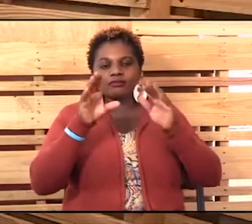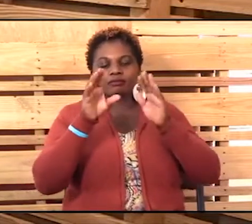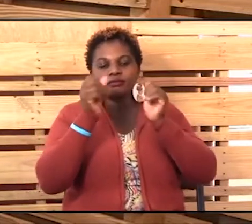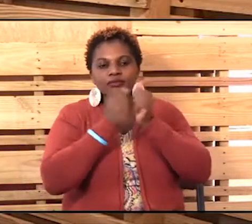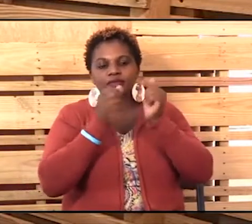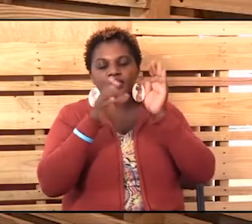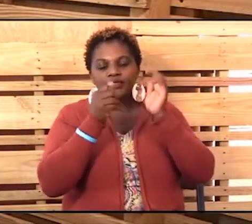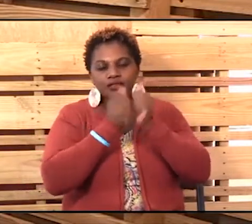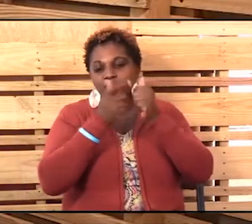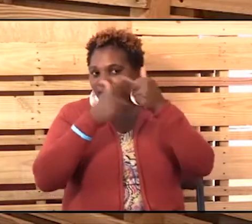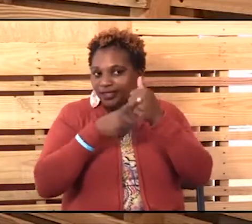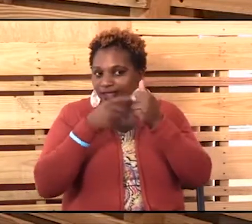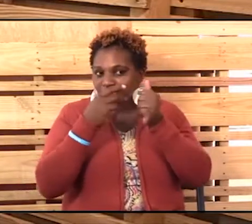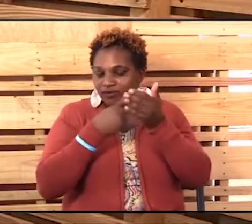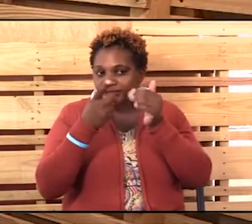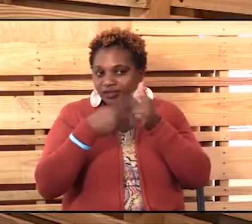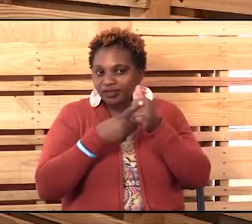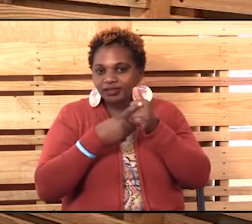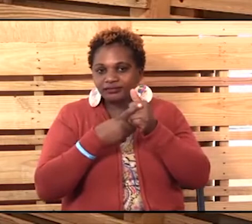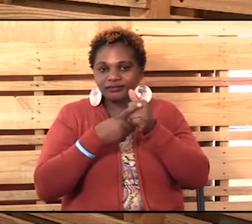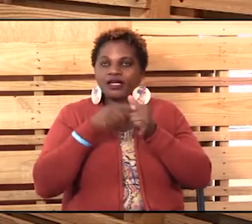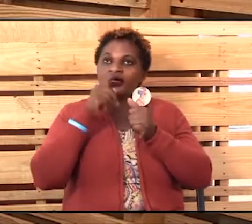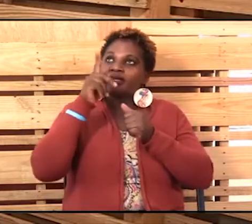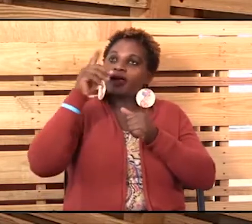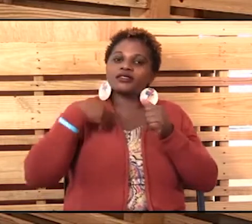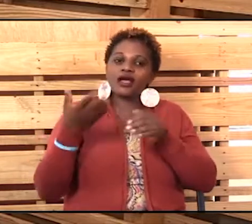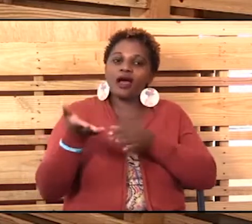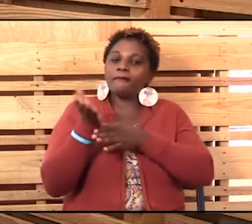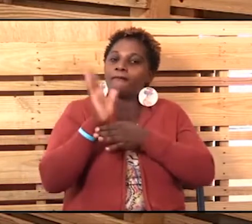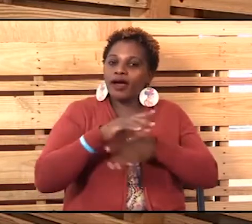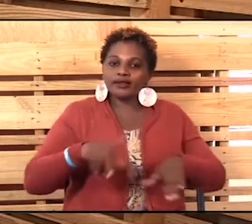Mark 16:6. Hey, we're going to try? Let's go. Okay.